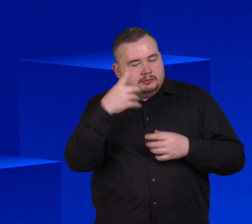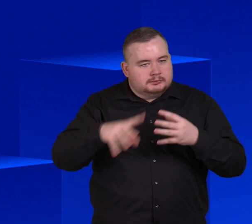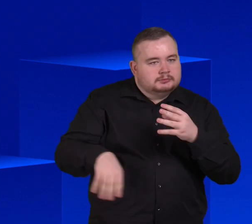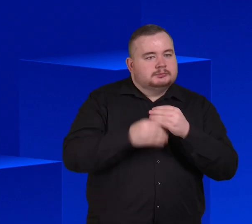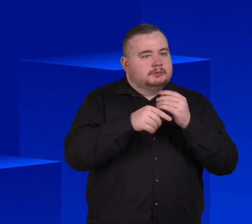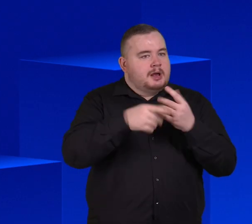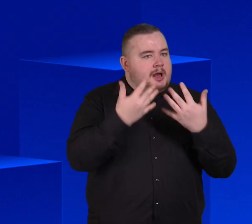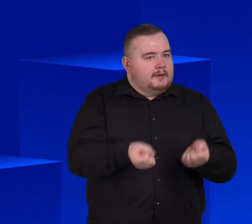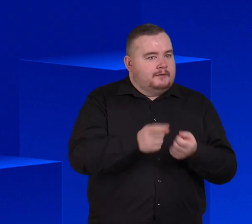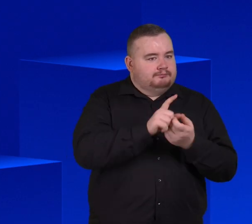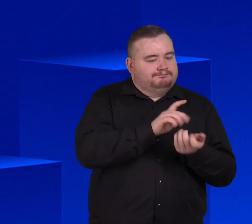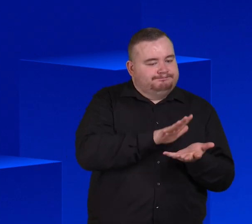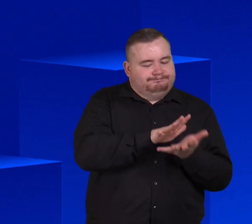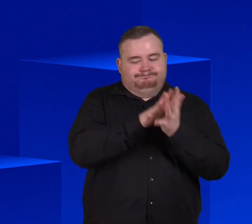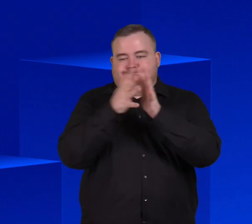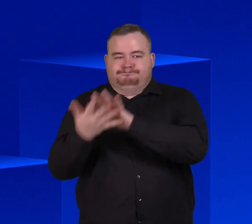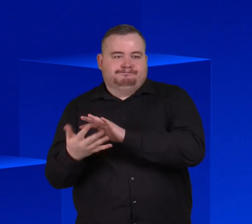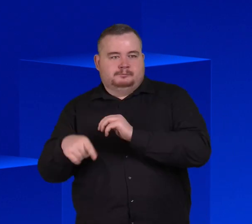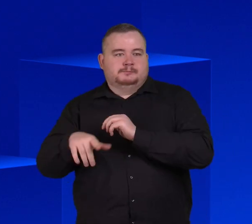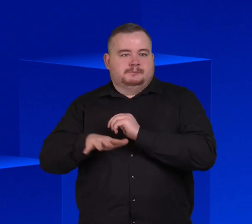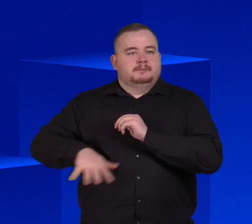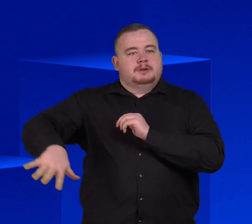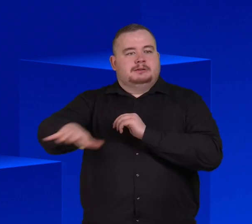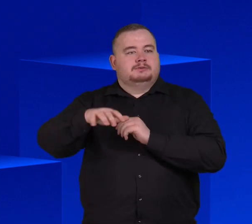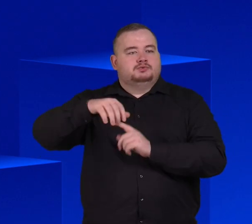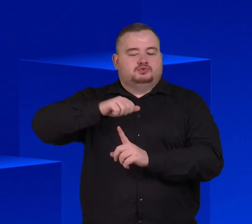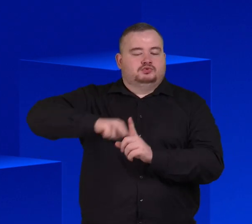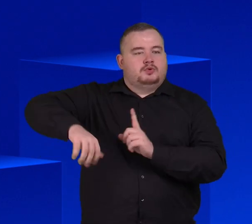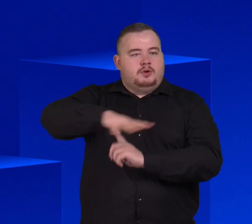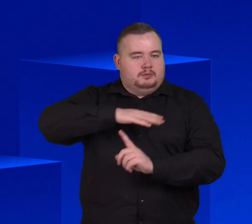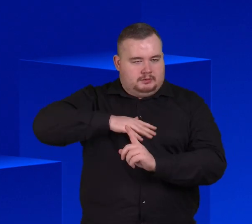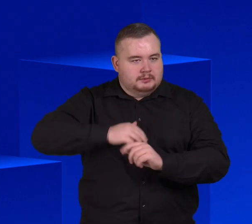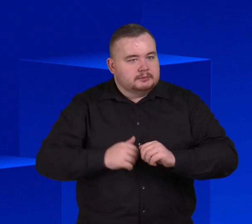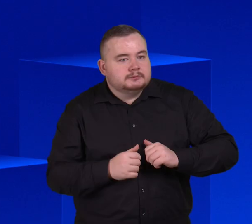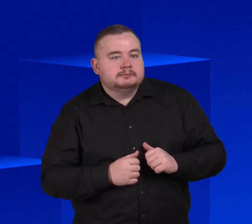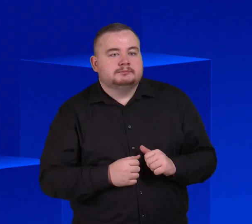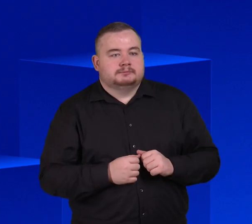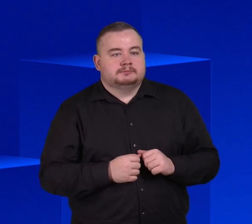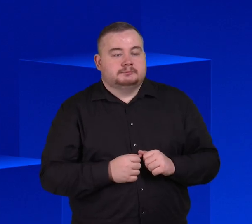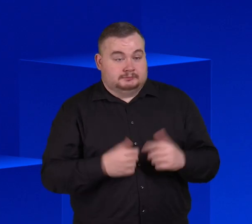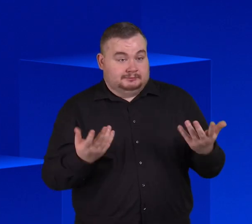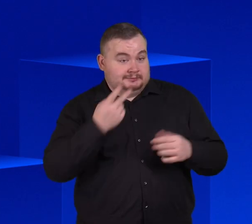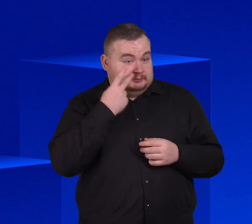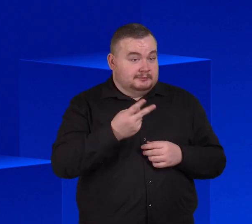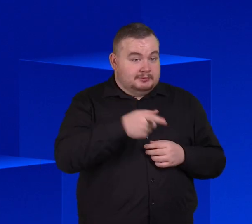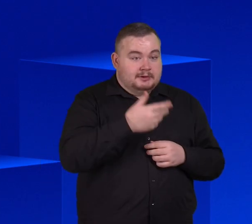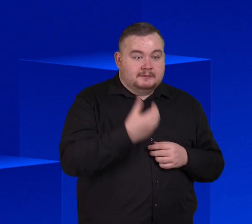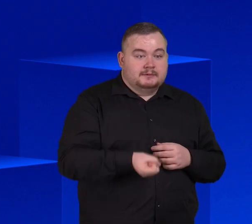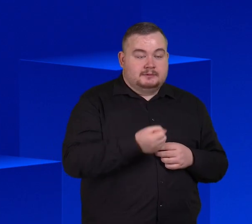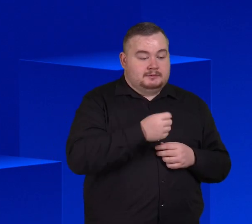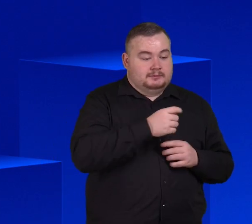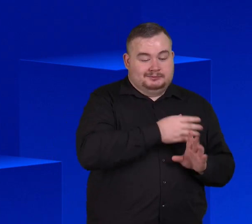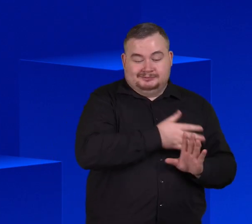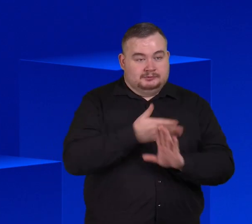2007, 2013 programming periods, because that's actually, I'm approaching to the topic of the panel,